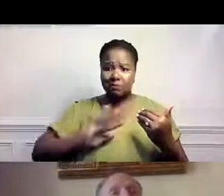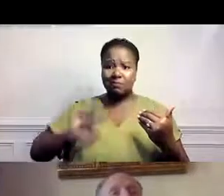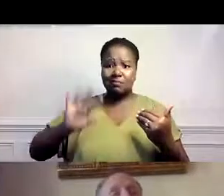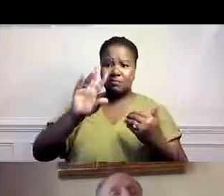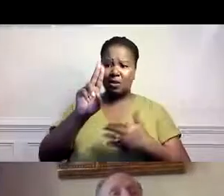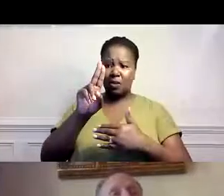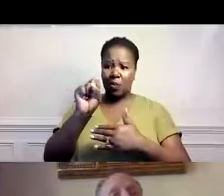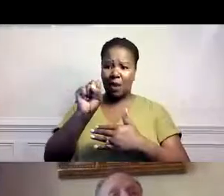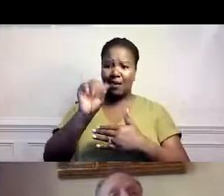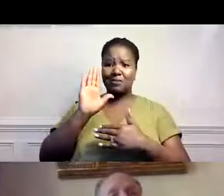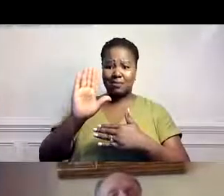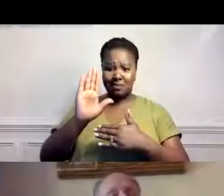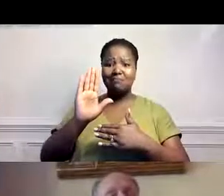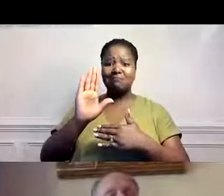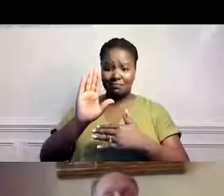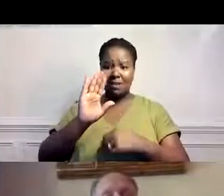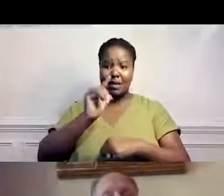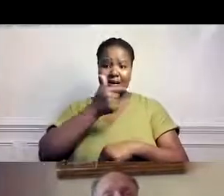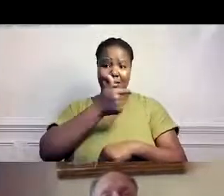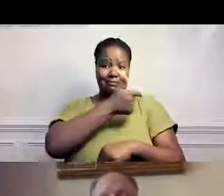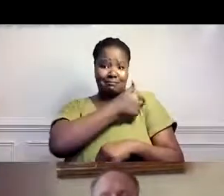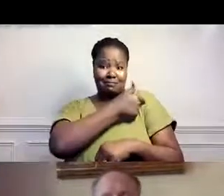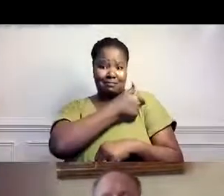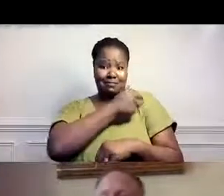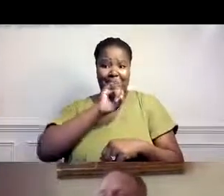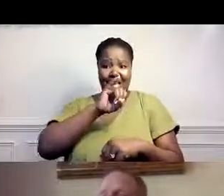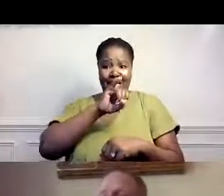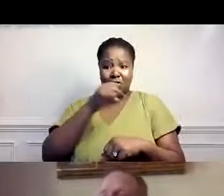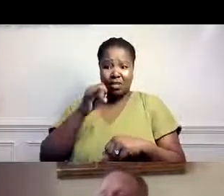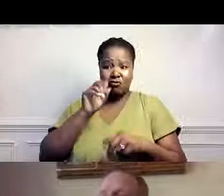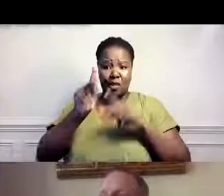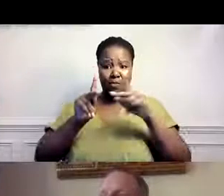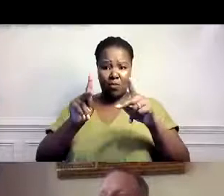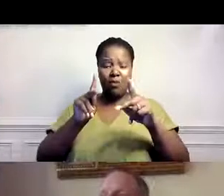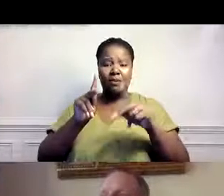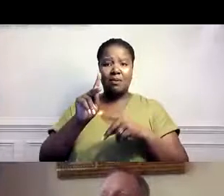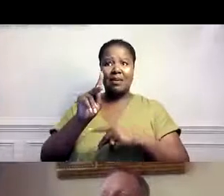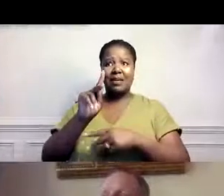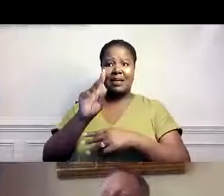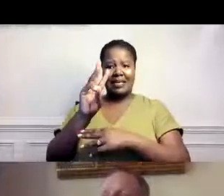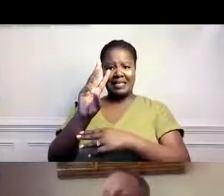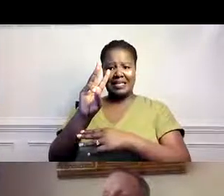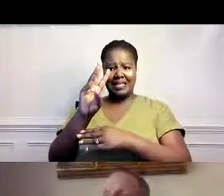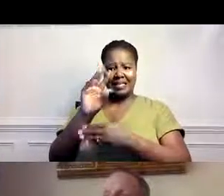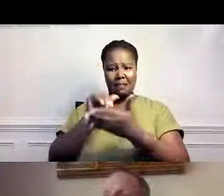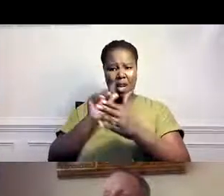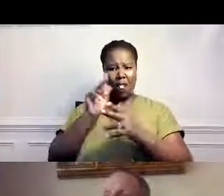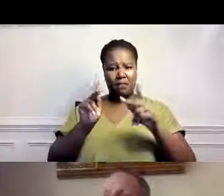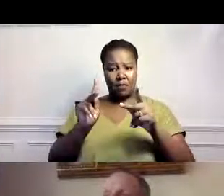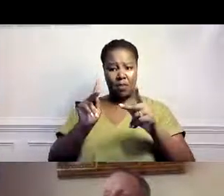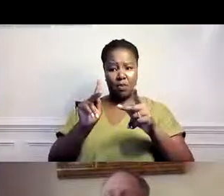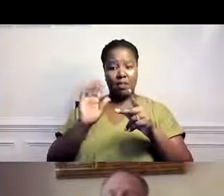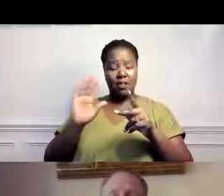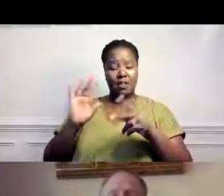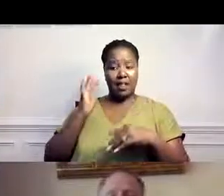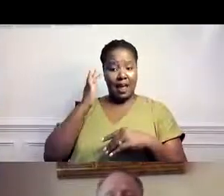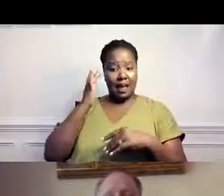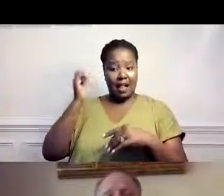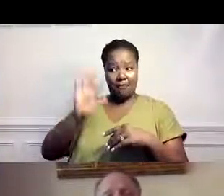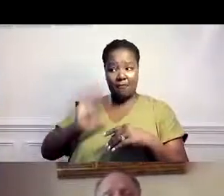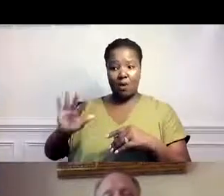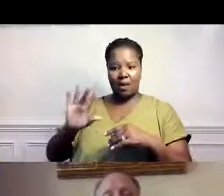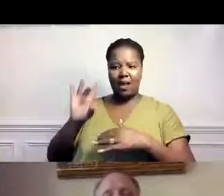have received the vaccine, a little over 800,000 in California. And for those